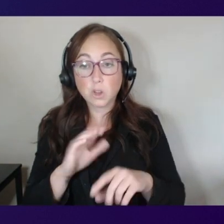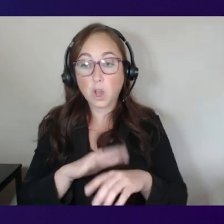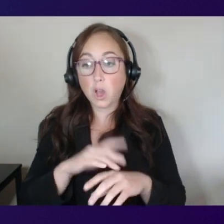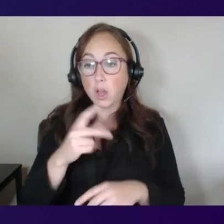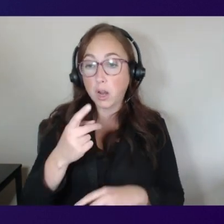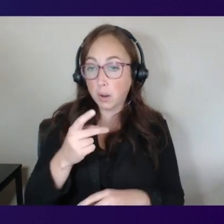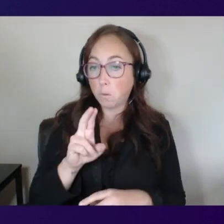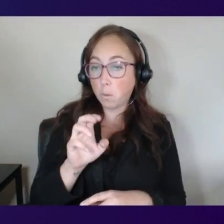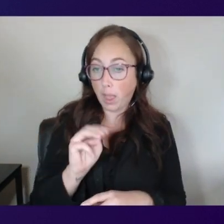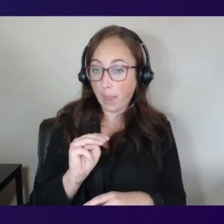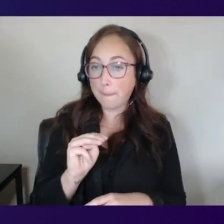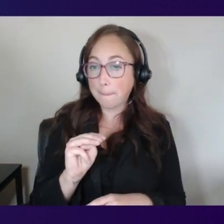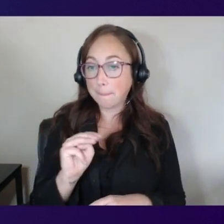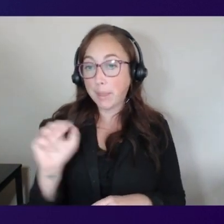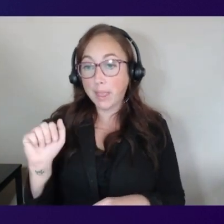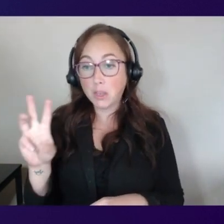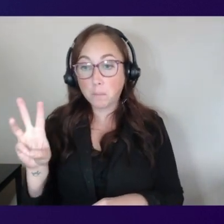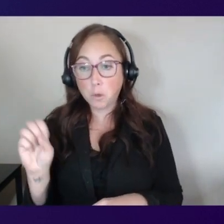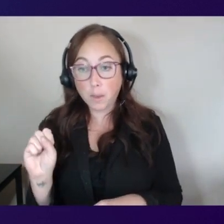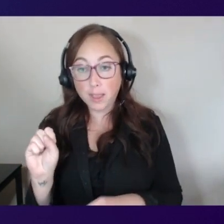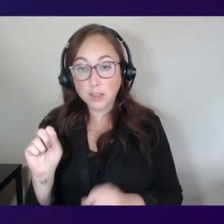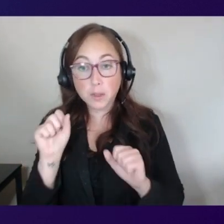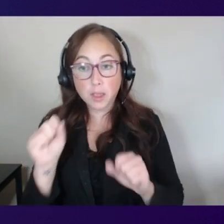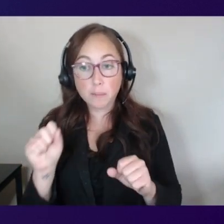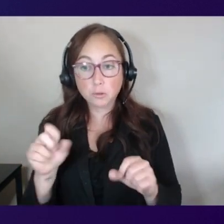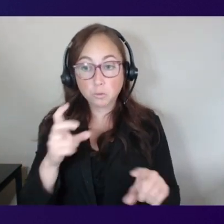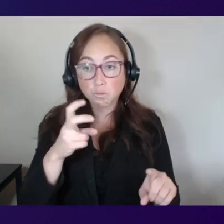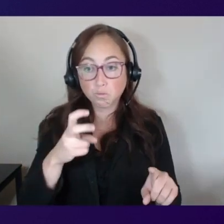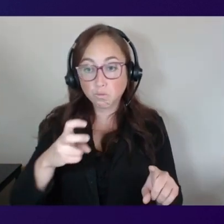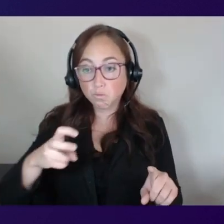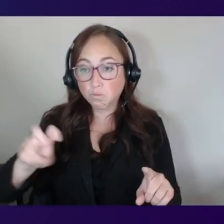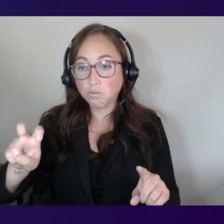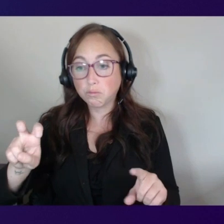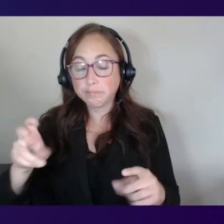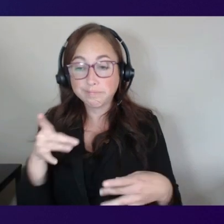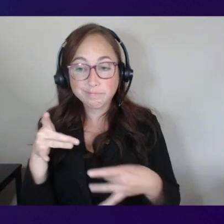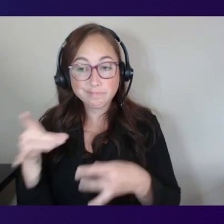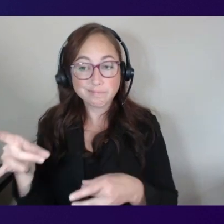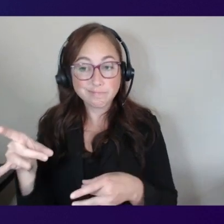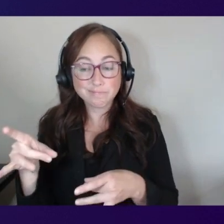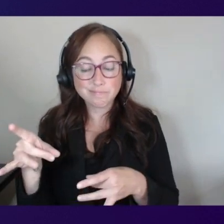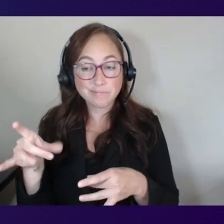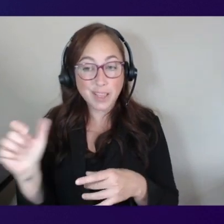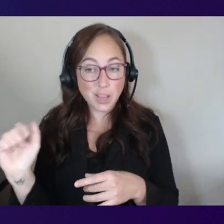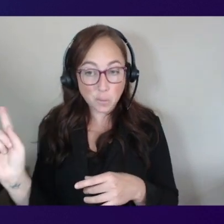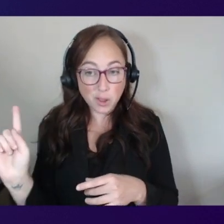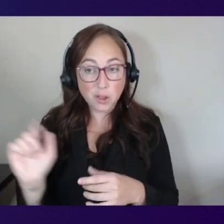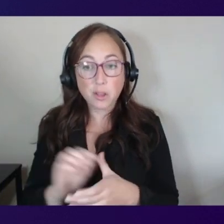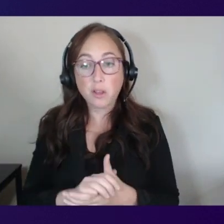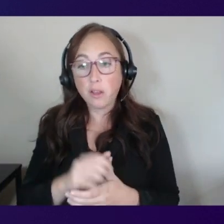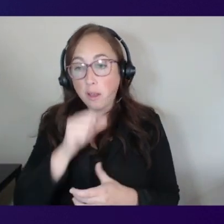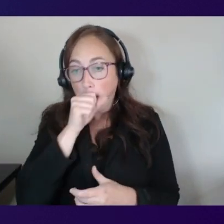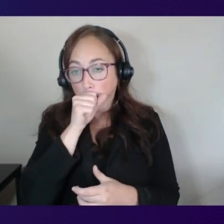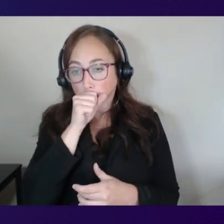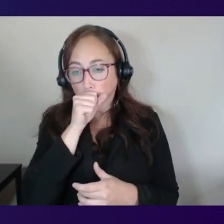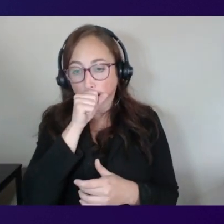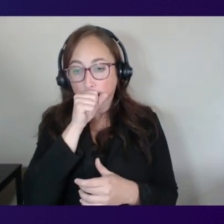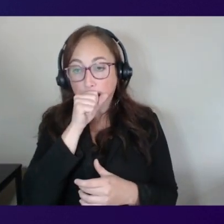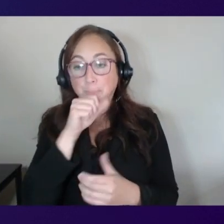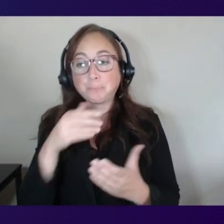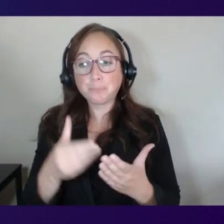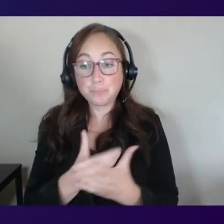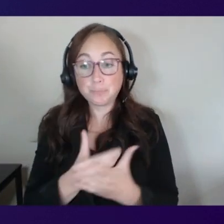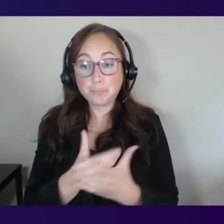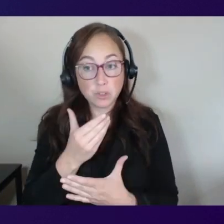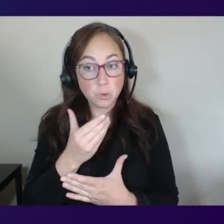and really be able to provide that seamlessly from anywhere that you want that desktop to reside in. Yeah, I mean, this is a completely new world for me